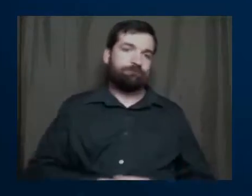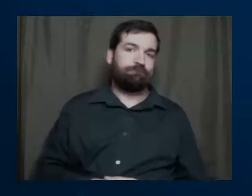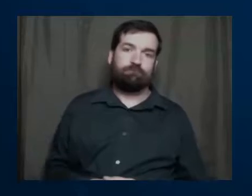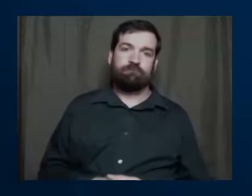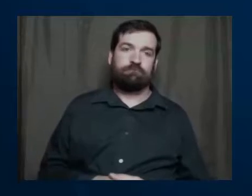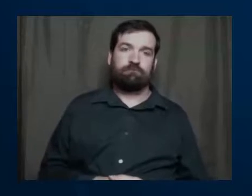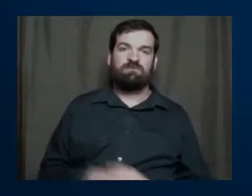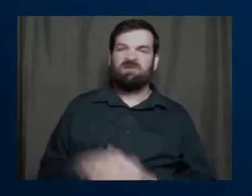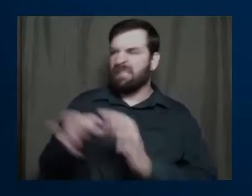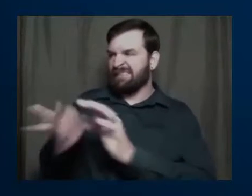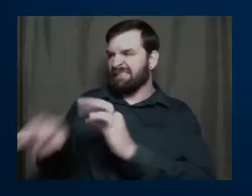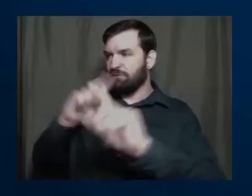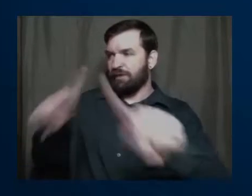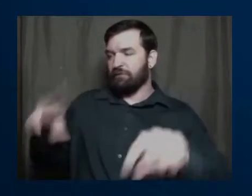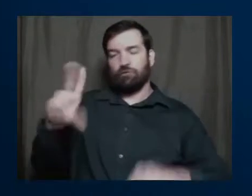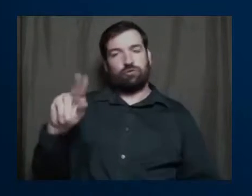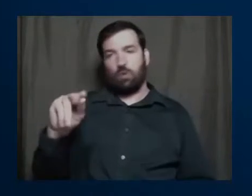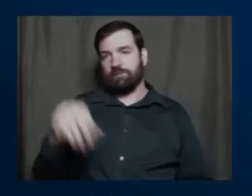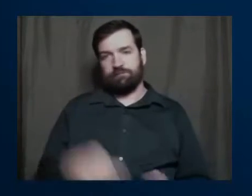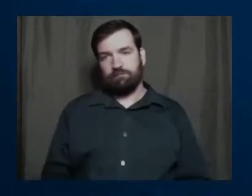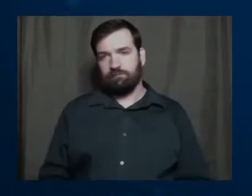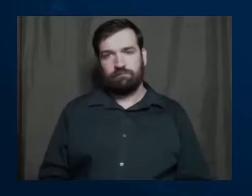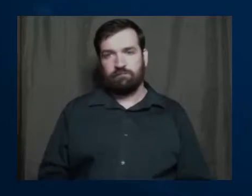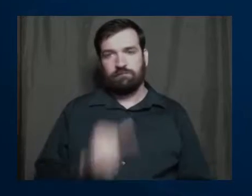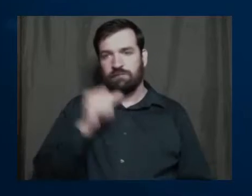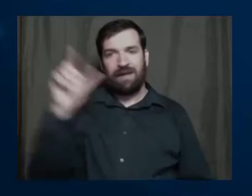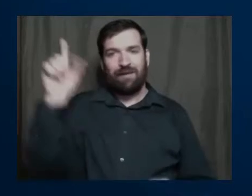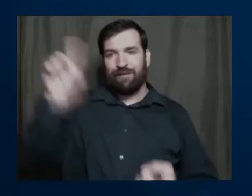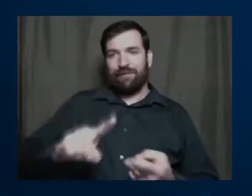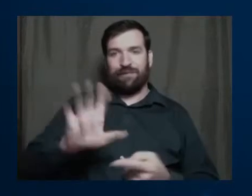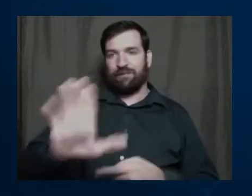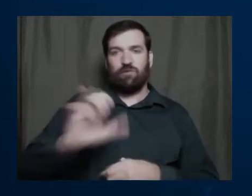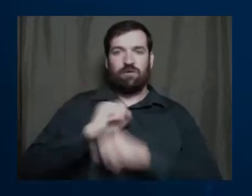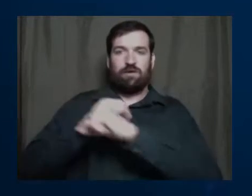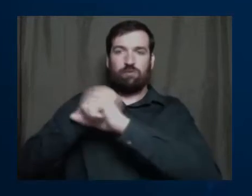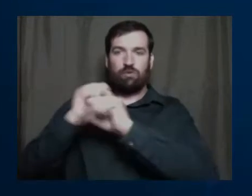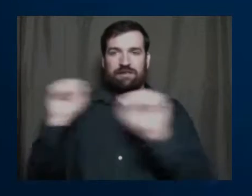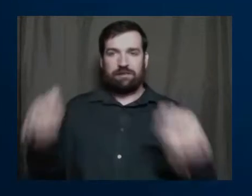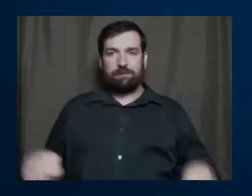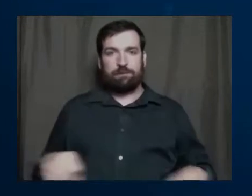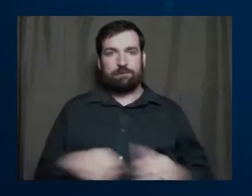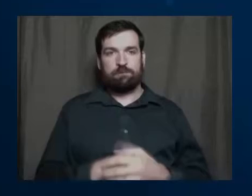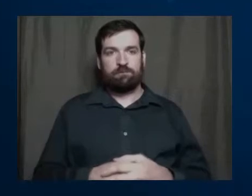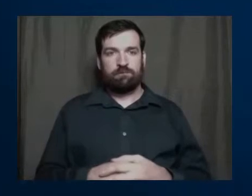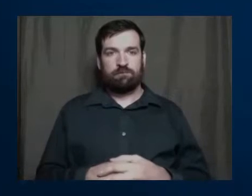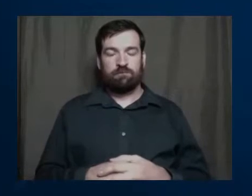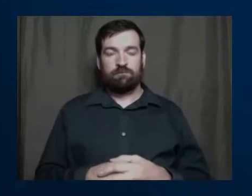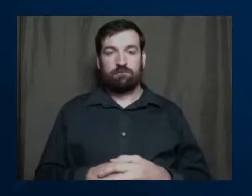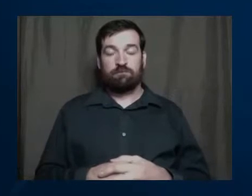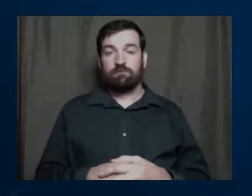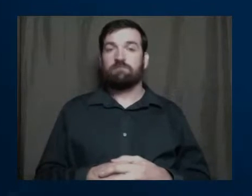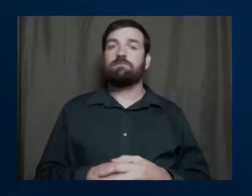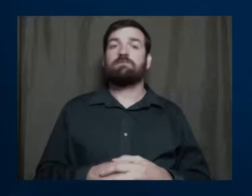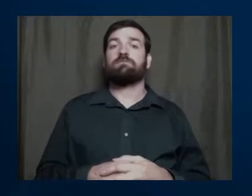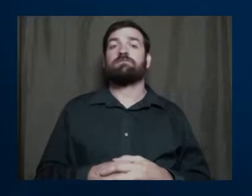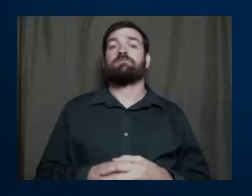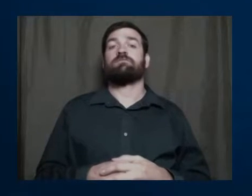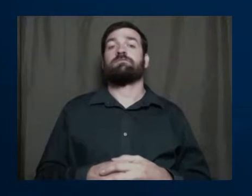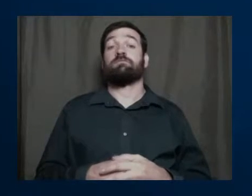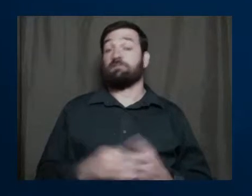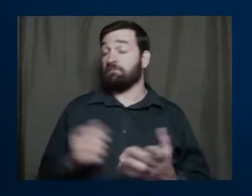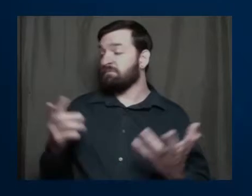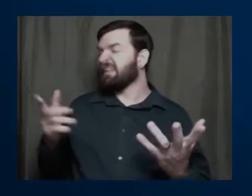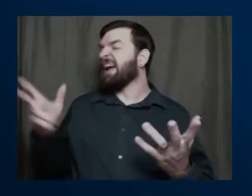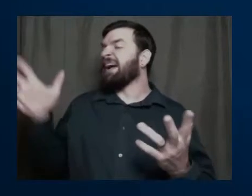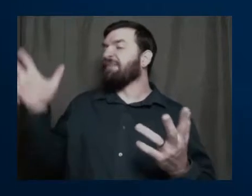answer is no. It's not gonna. It doesn't reduce your immune system. Mike Lewis, have you heard that it's reduced your immune system? Yeah, I've heard it, but I think